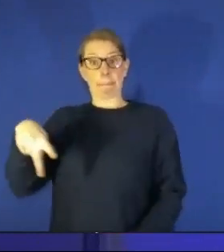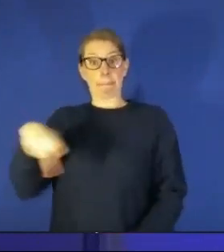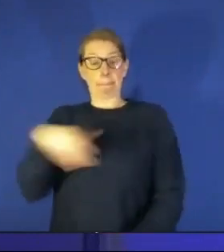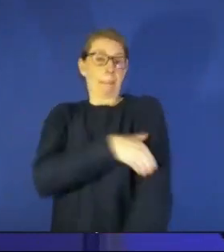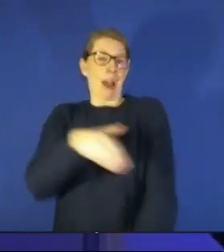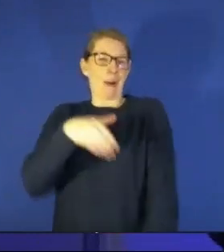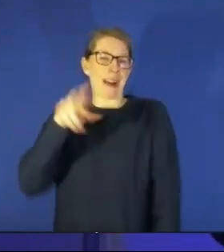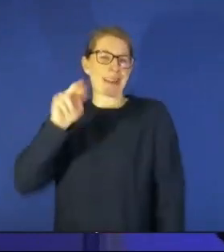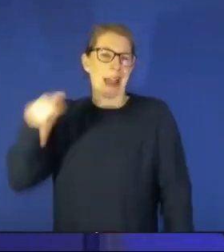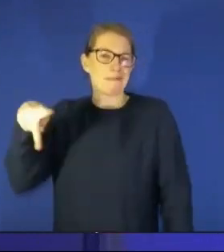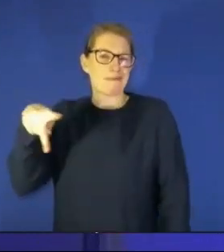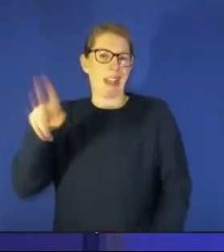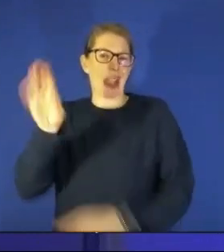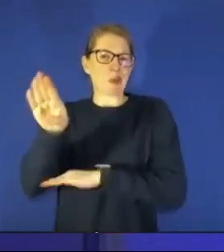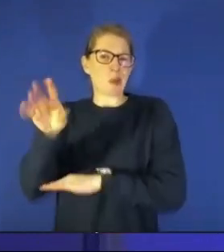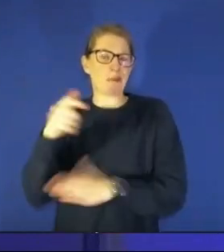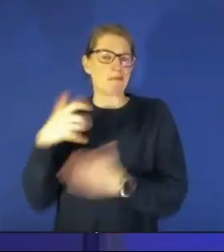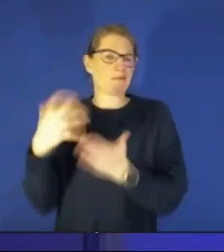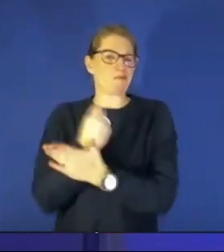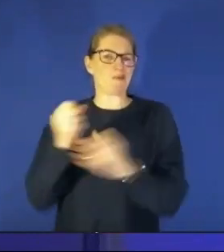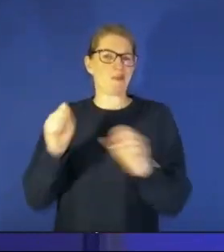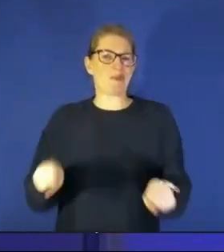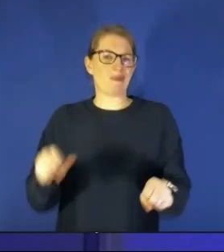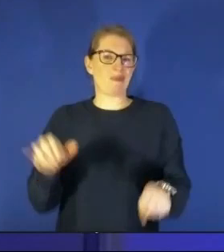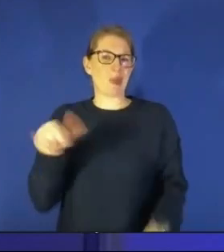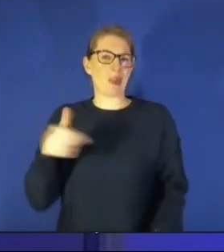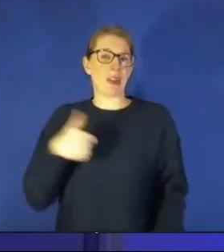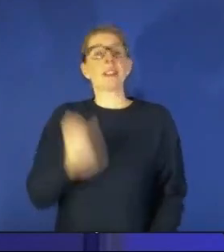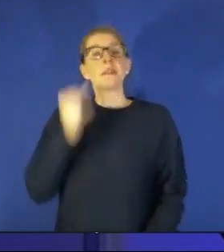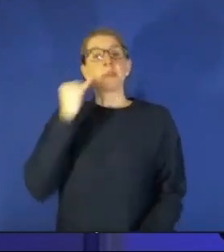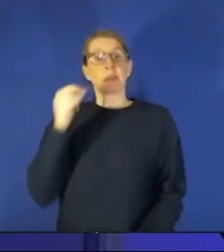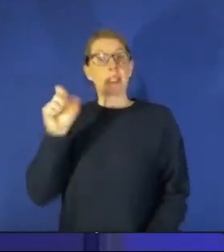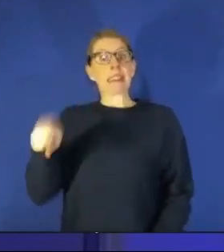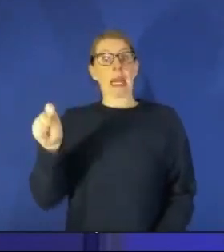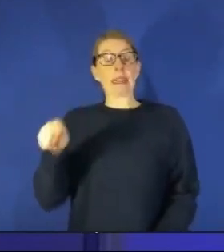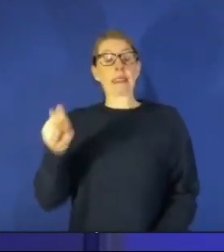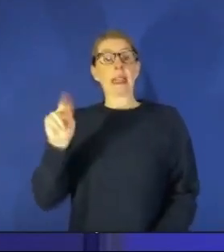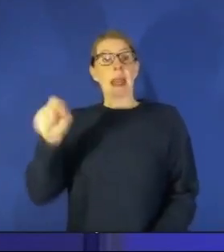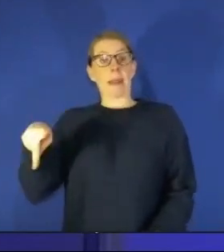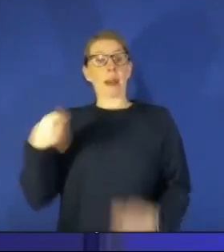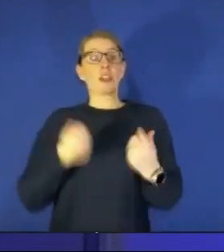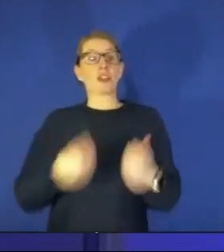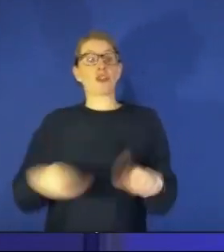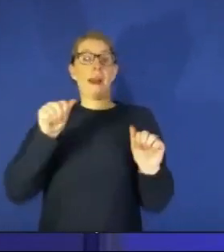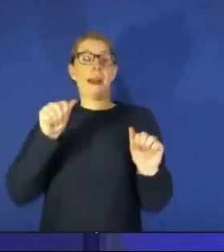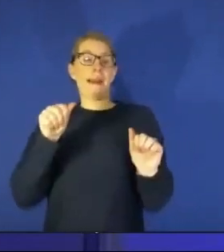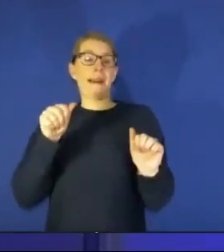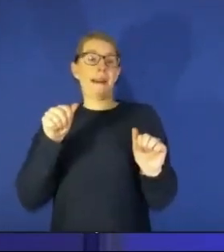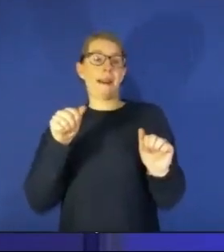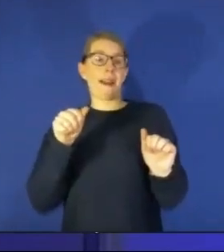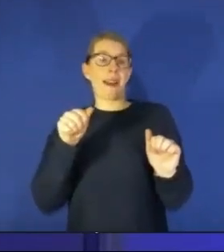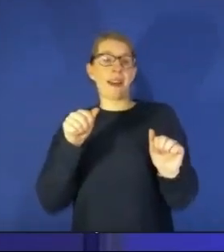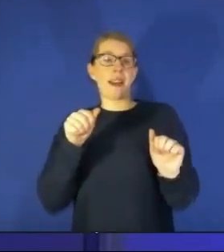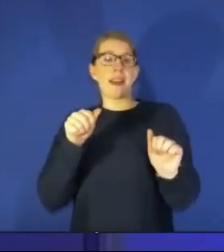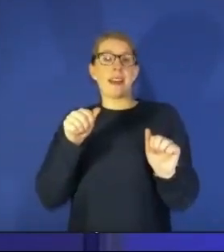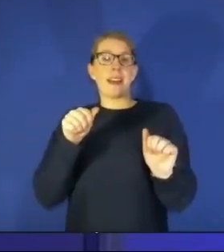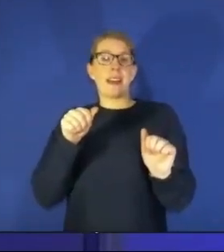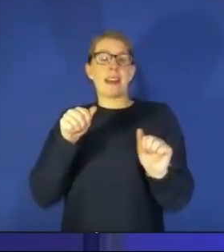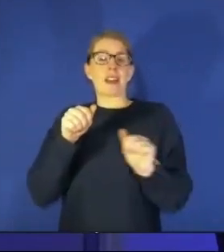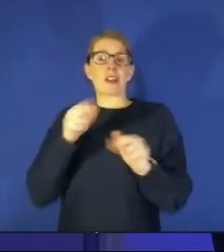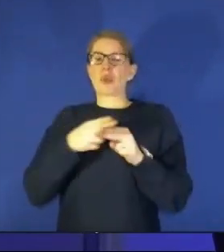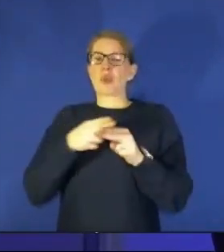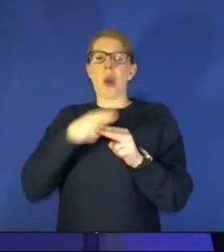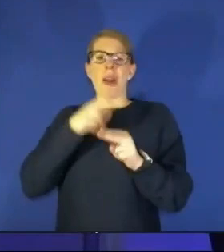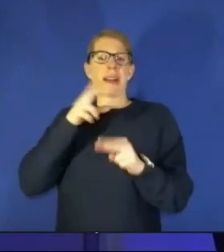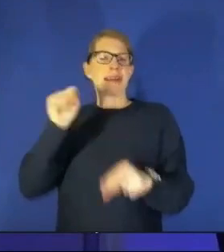well. But I try not to, if I do that, I try not to be there any more than 30 minutes. I just try